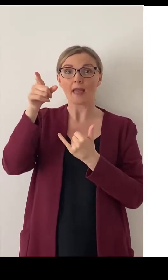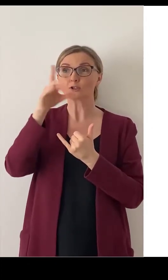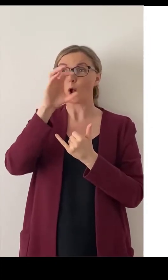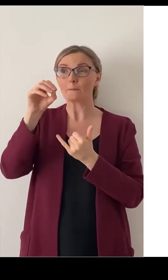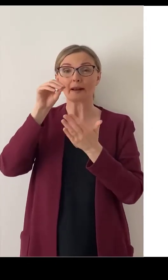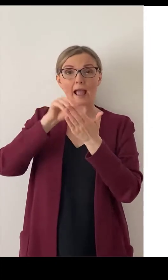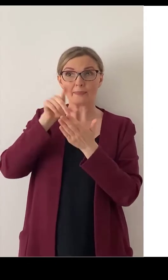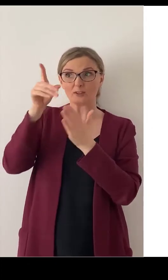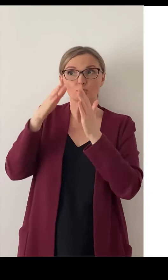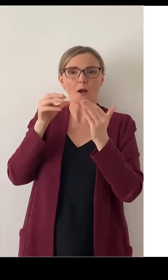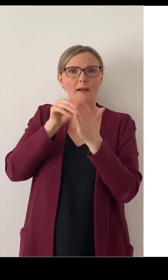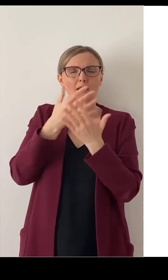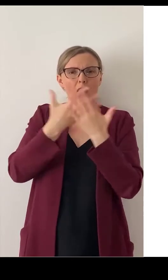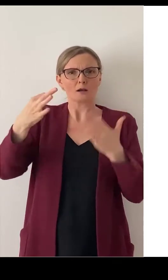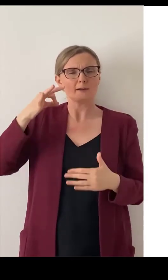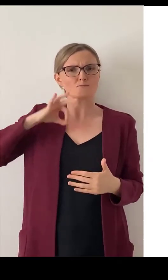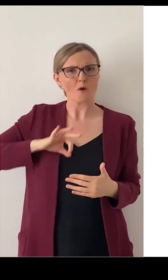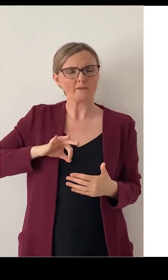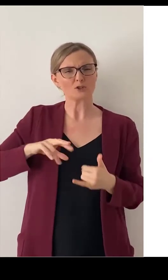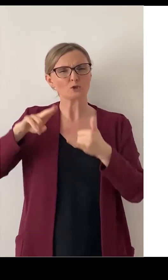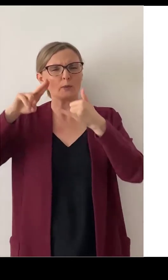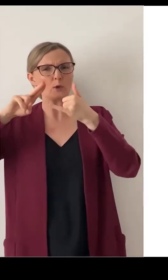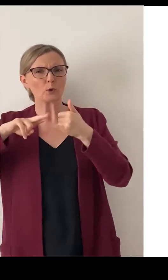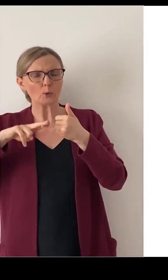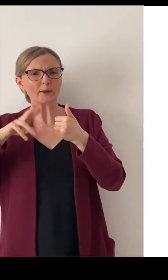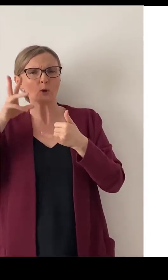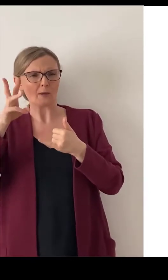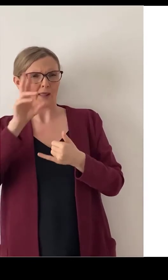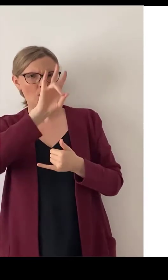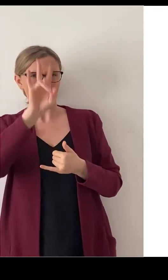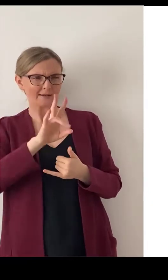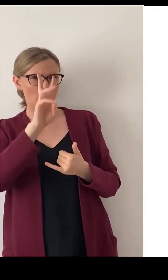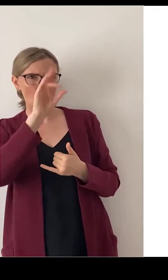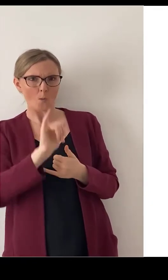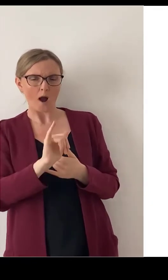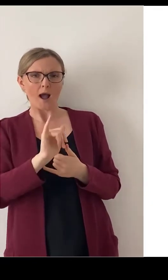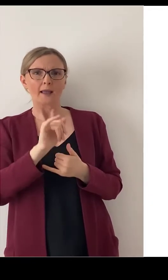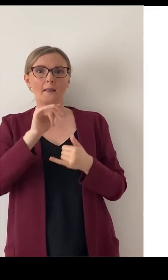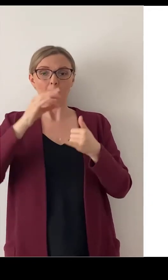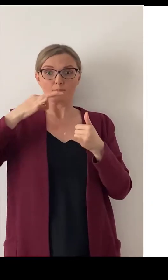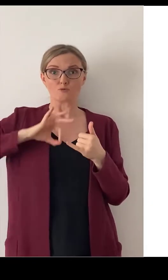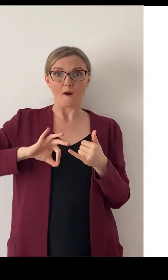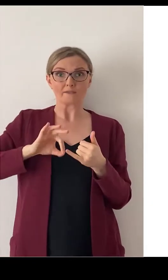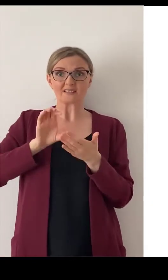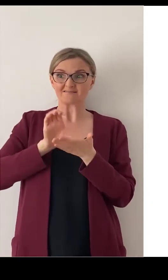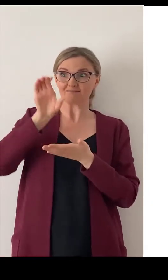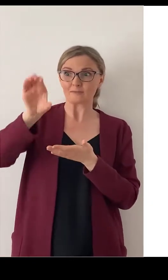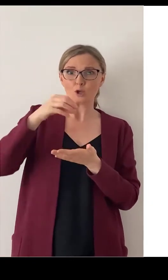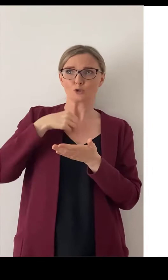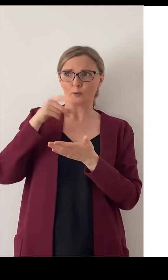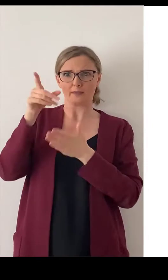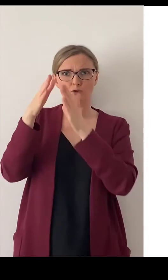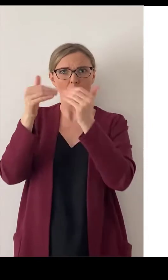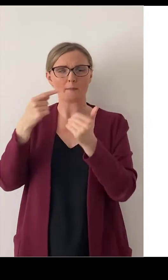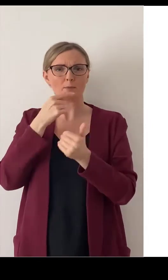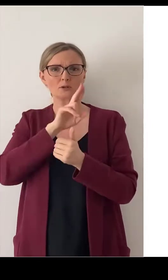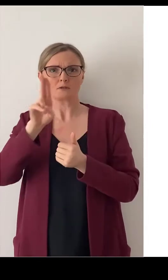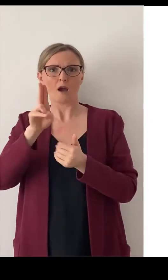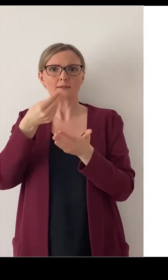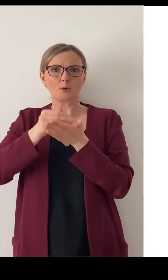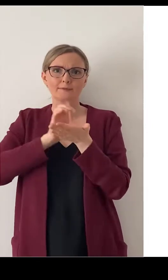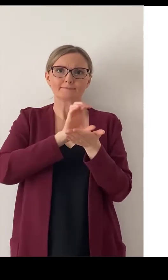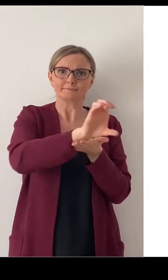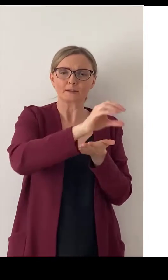much profit to the big companies and no living wages for a family guy? So the unions would say, you have to